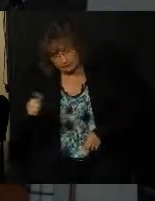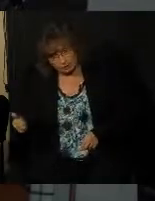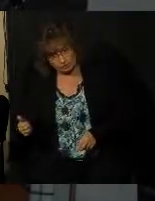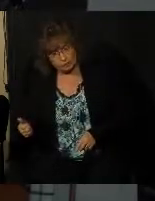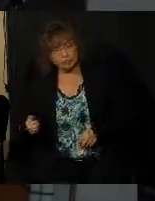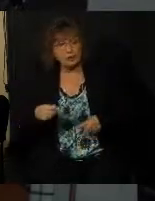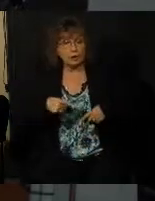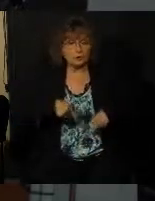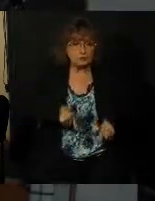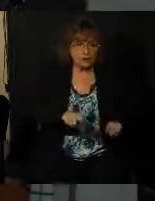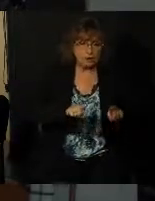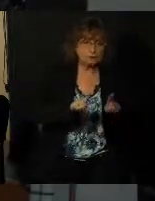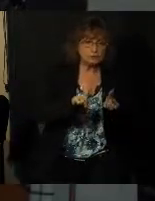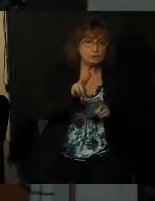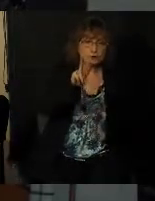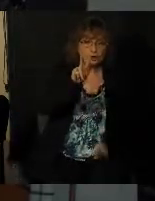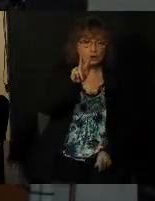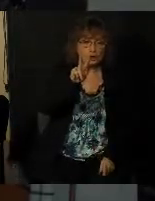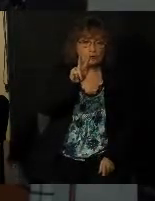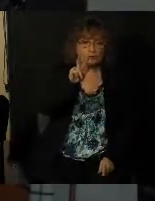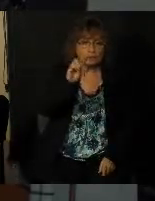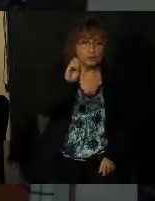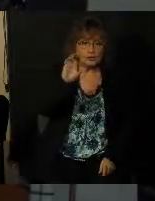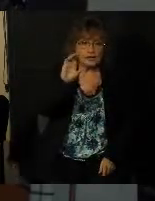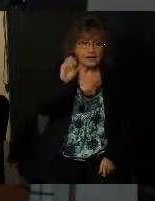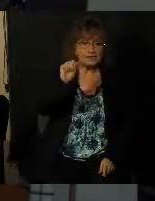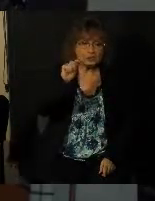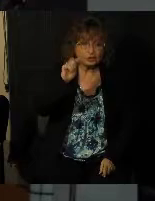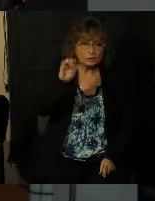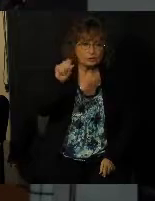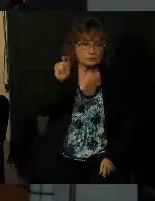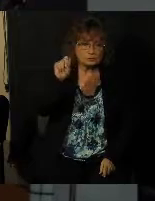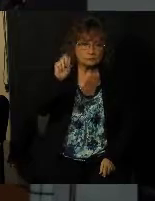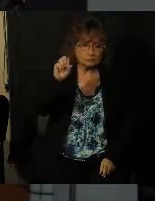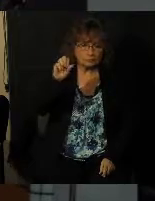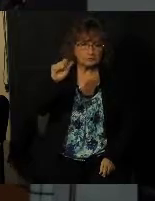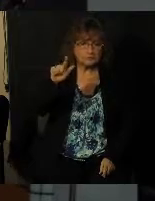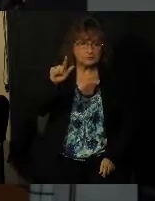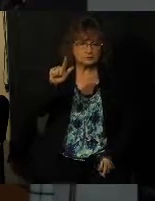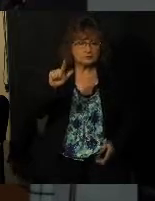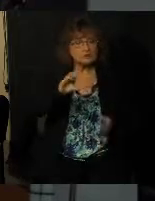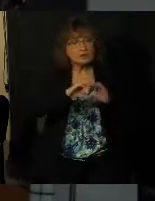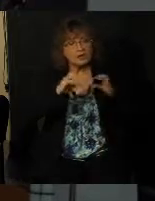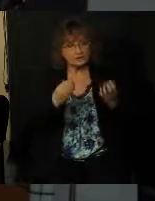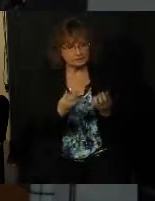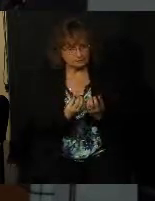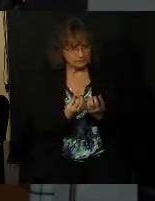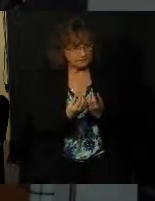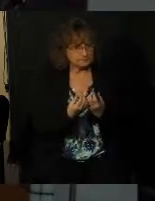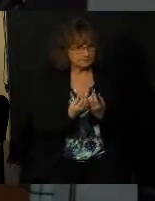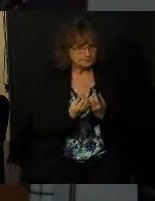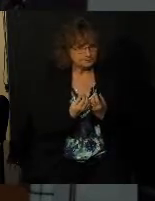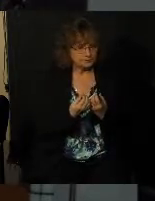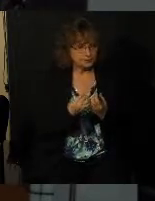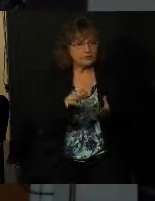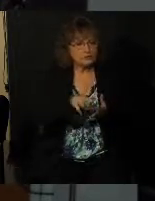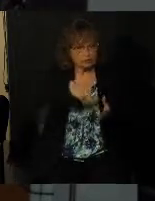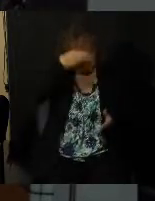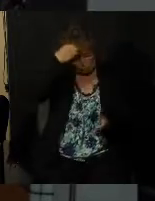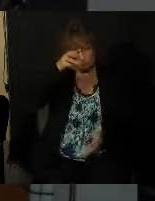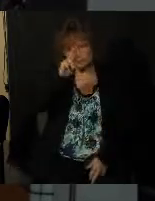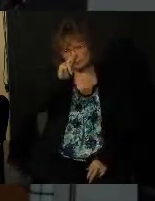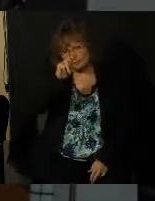class. And we have 9 vocational classes, so that means those vocational classes is basically